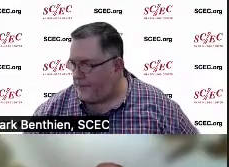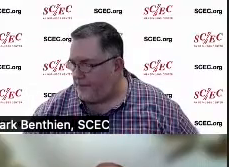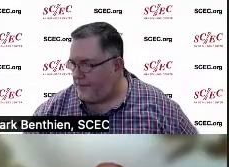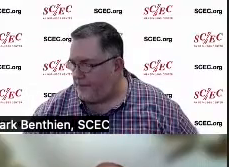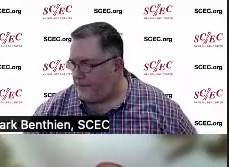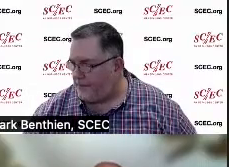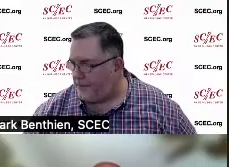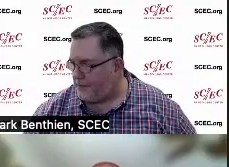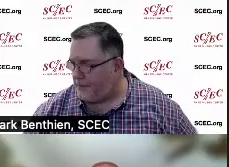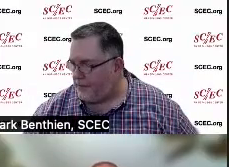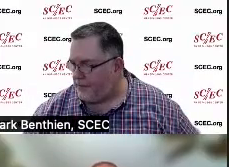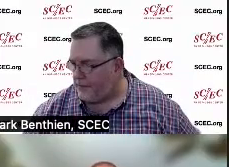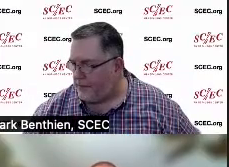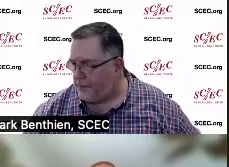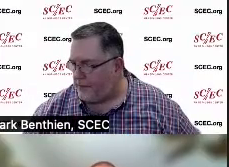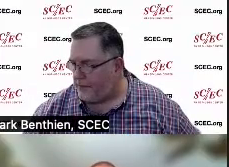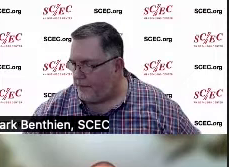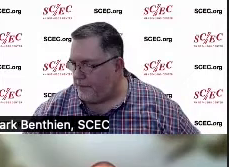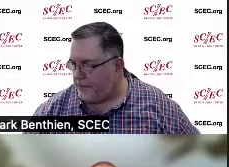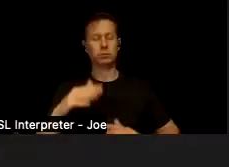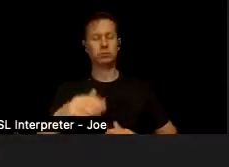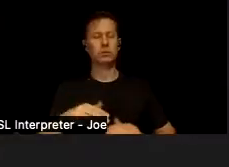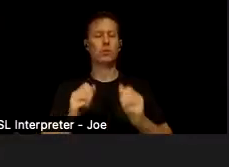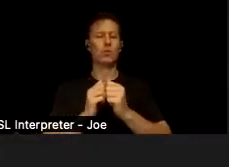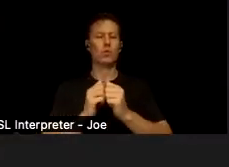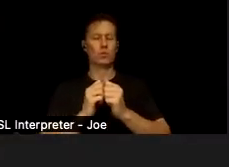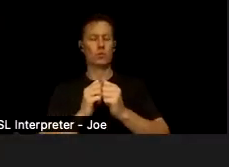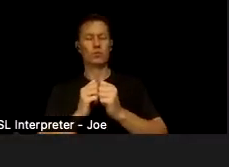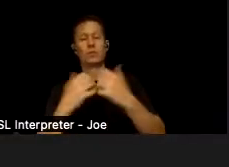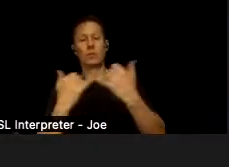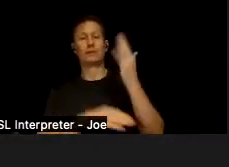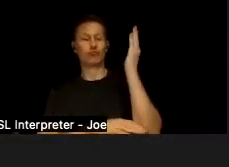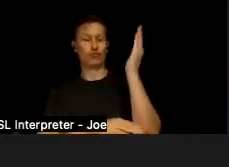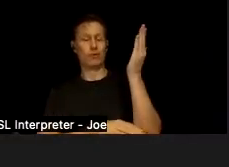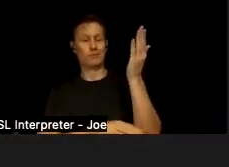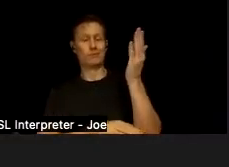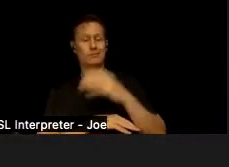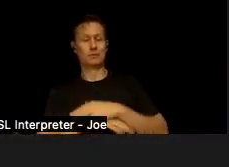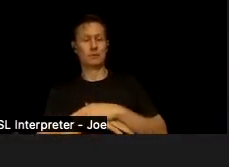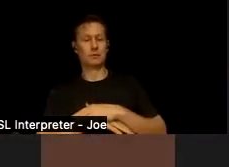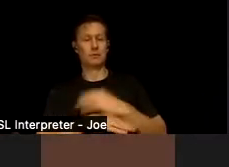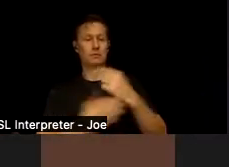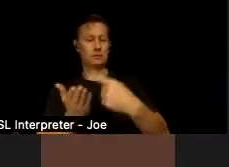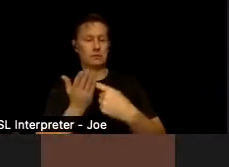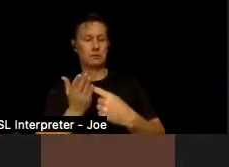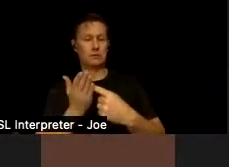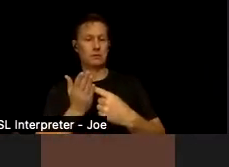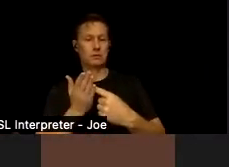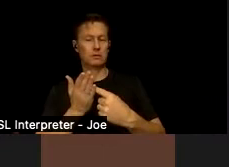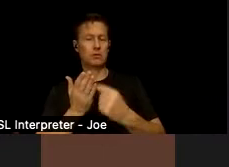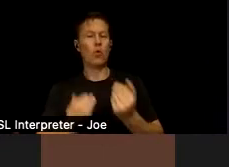with the monsoonal flow coming in. So this presentation or this discussion brings up many good